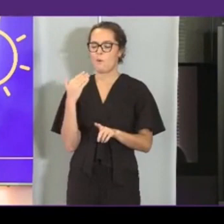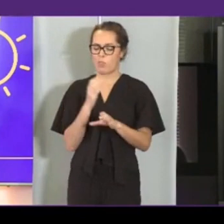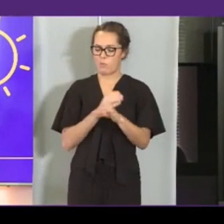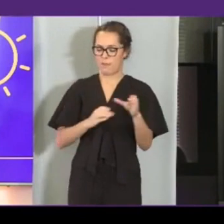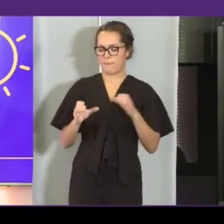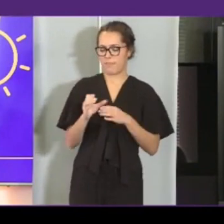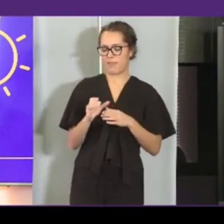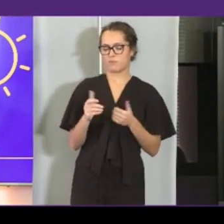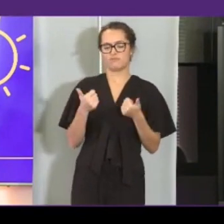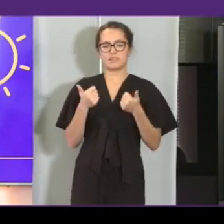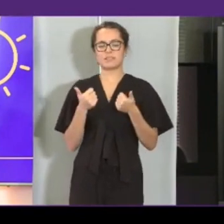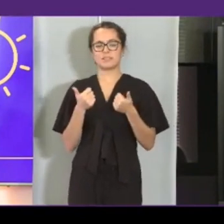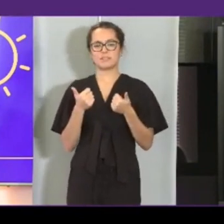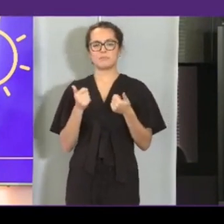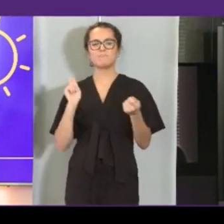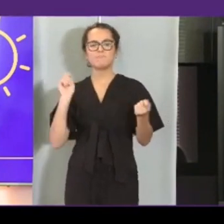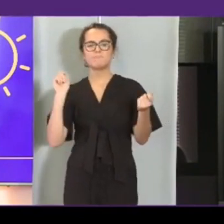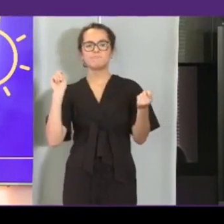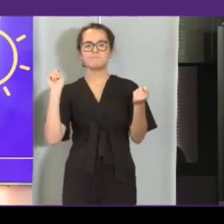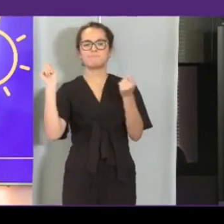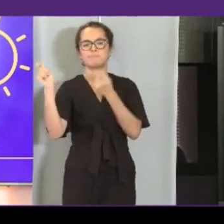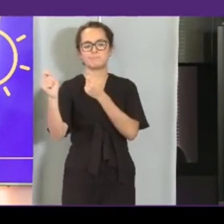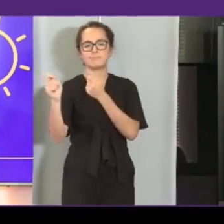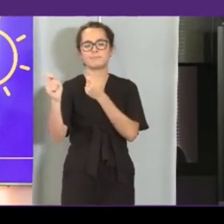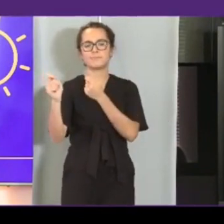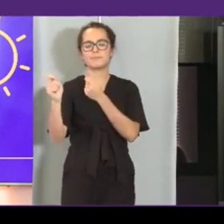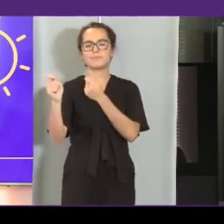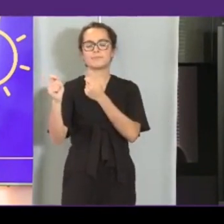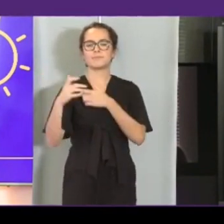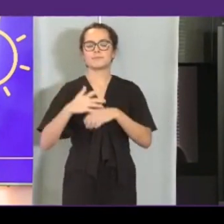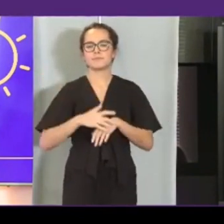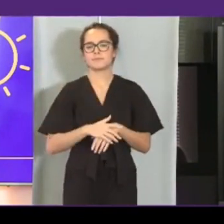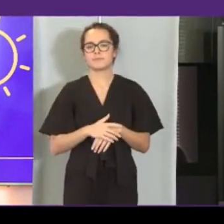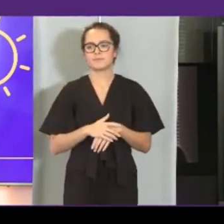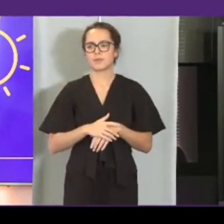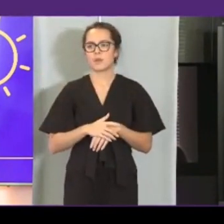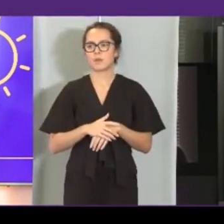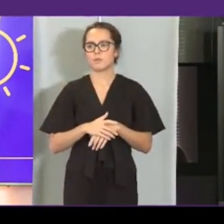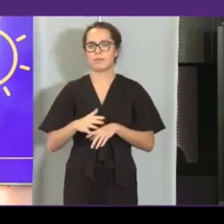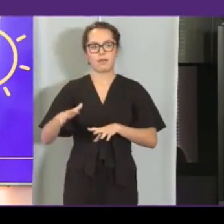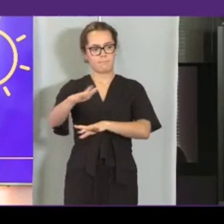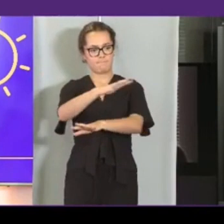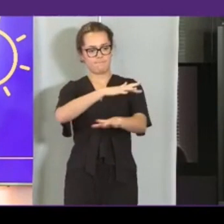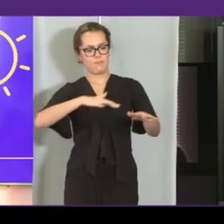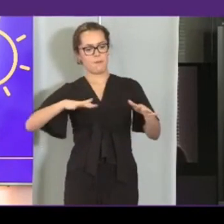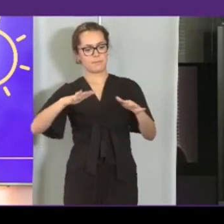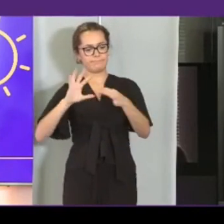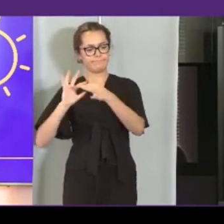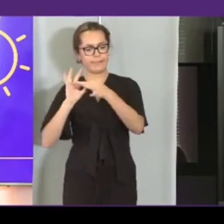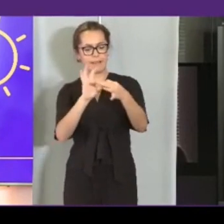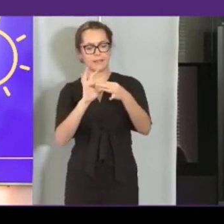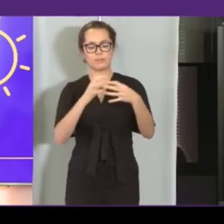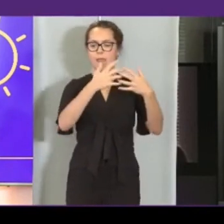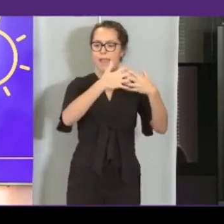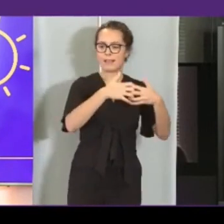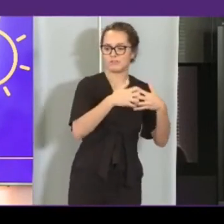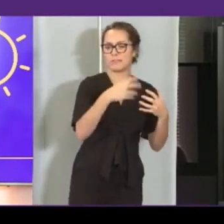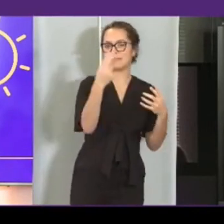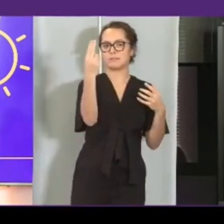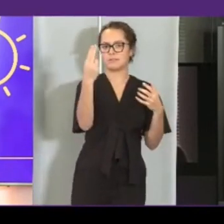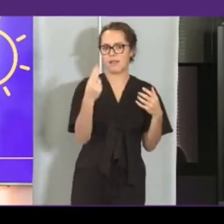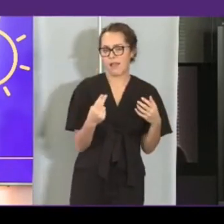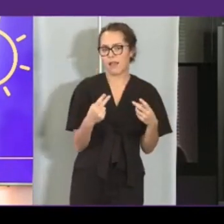this is a shift that's happening, I think, for us in terms of how we connect in with others around us. Engineers,